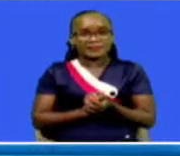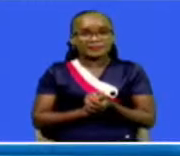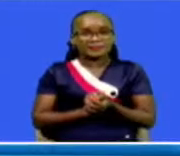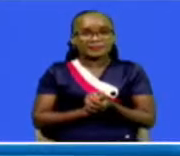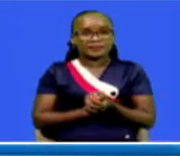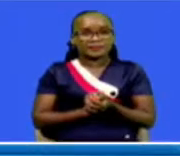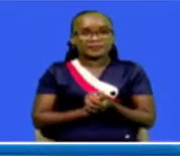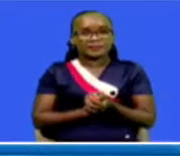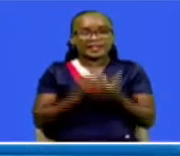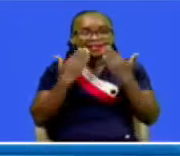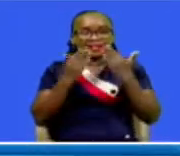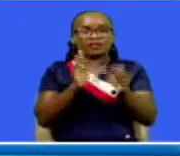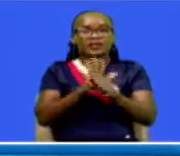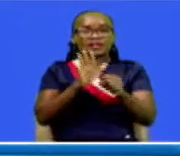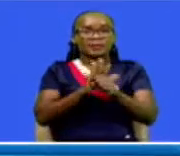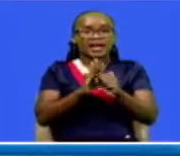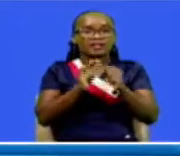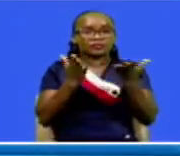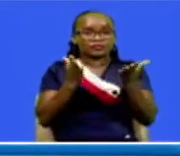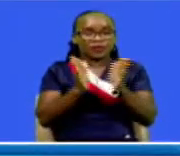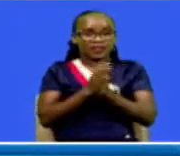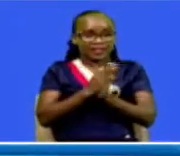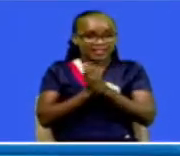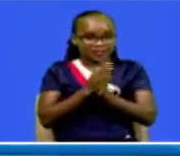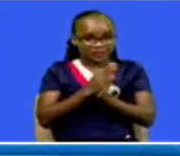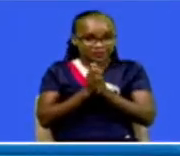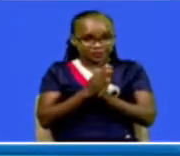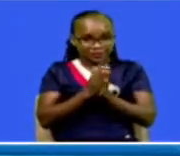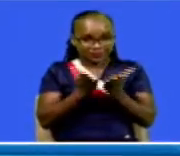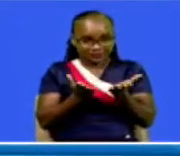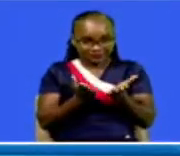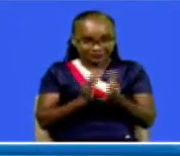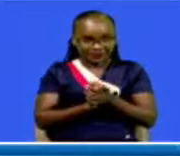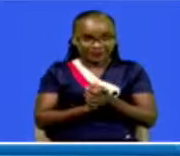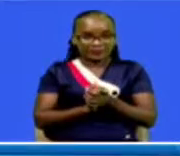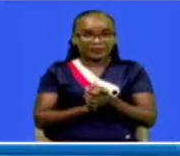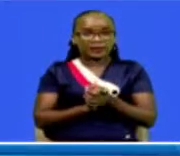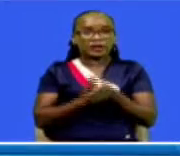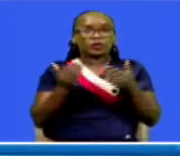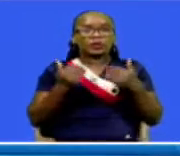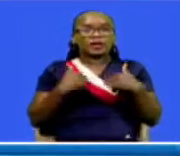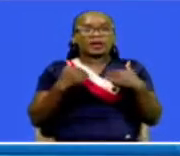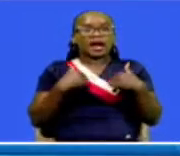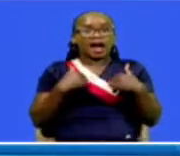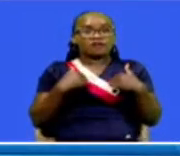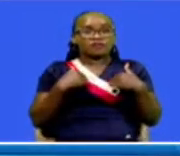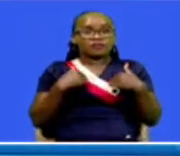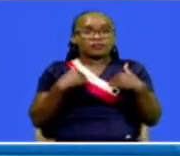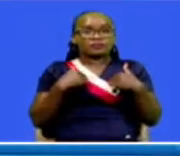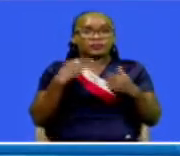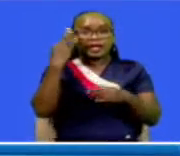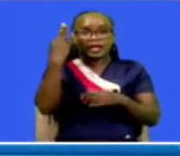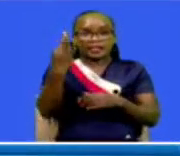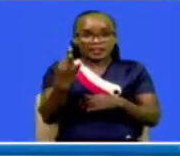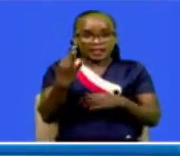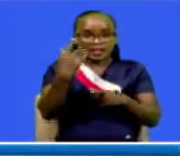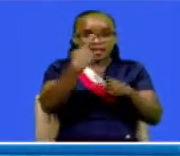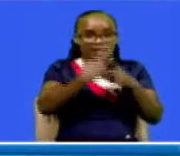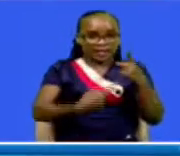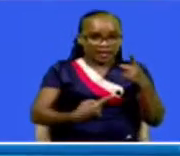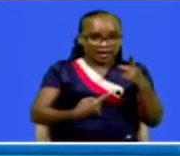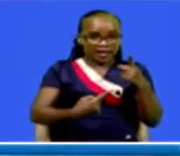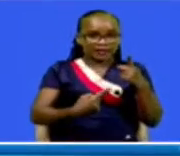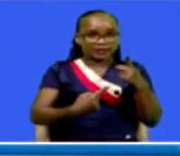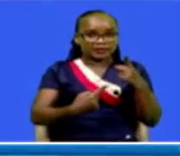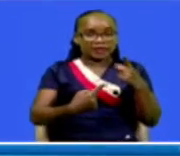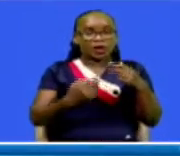I thank you, Fred Kawenya, for that story. Now, let's move from the corridors of justice to climate-related issues. Now, for the three consecutive years, not a single